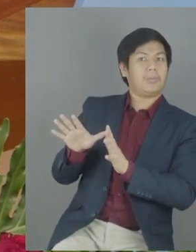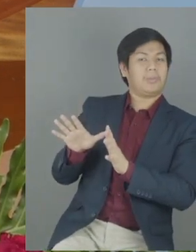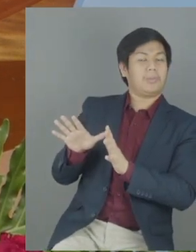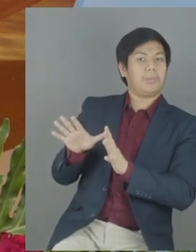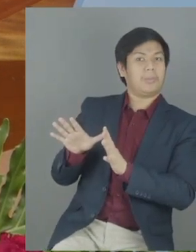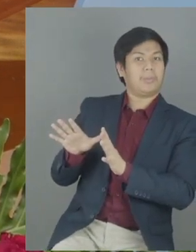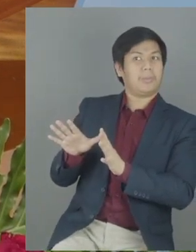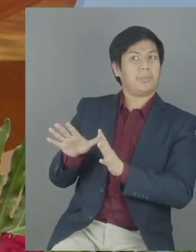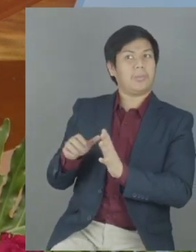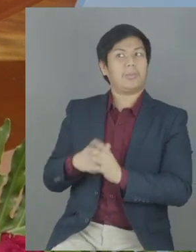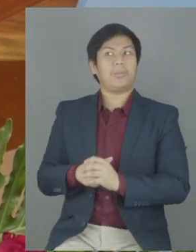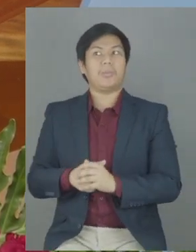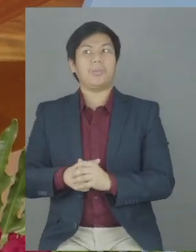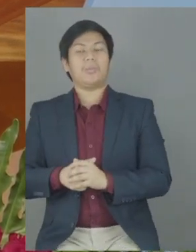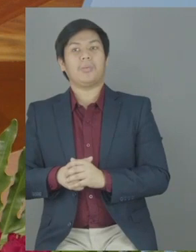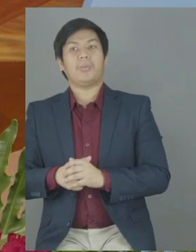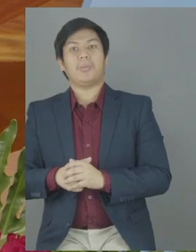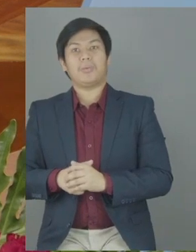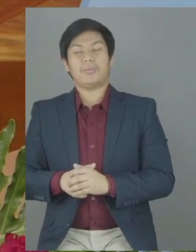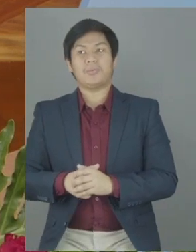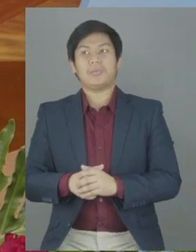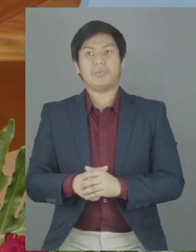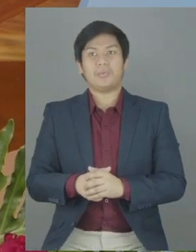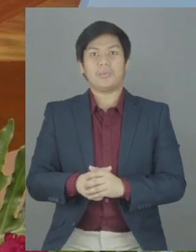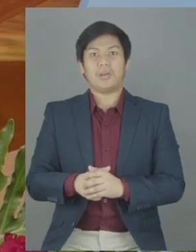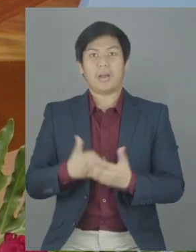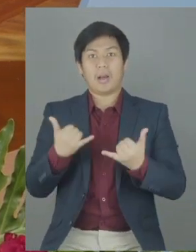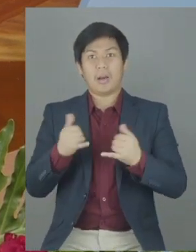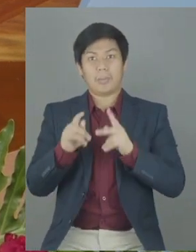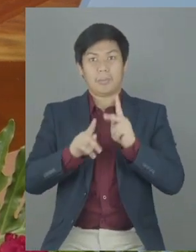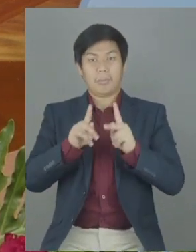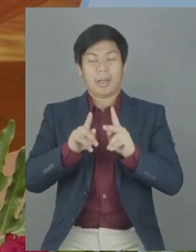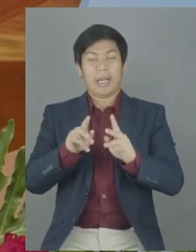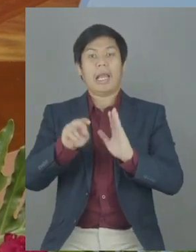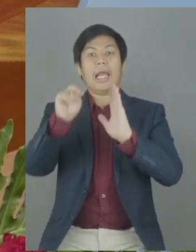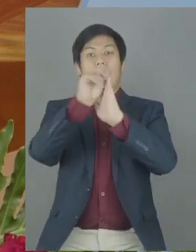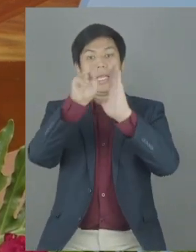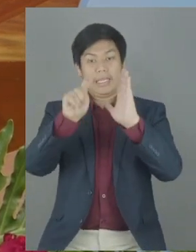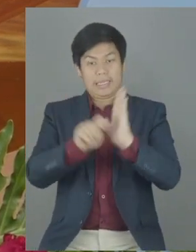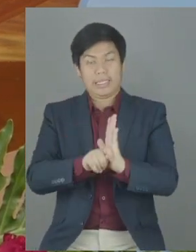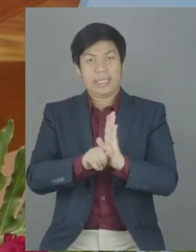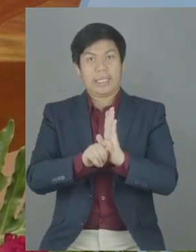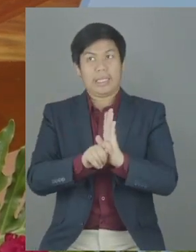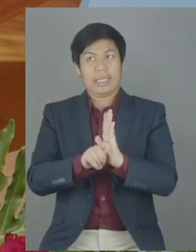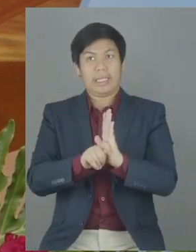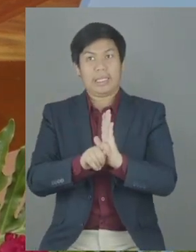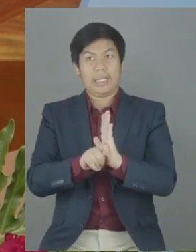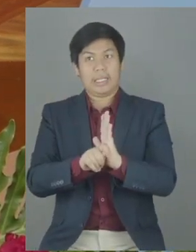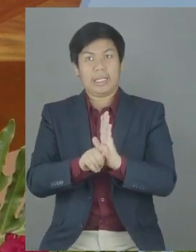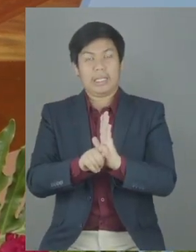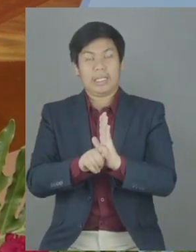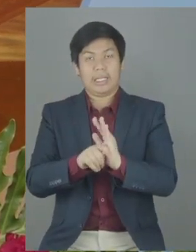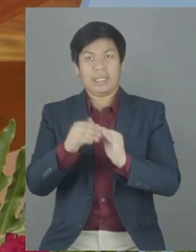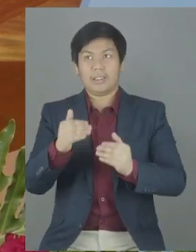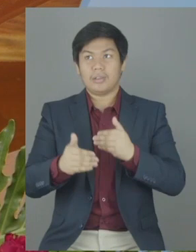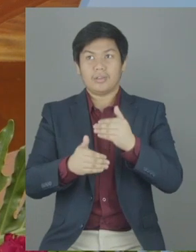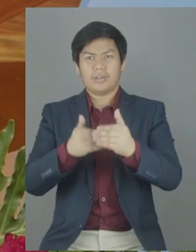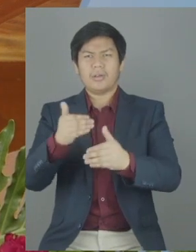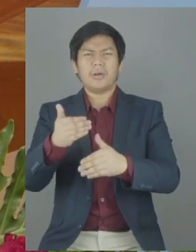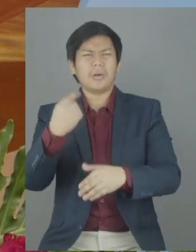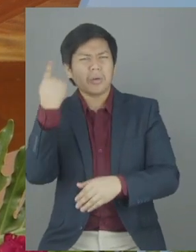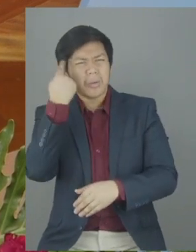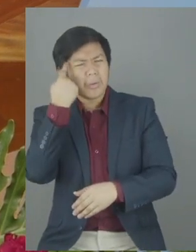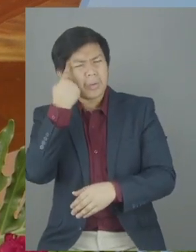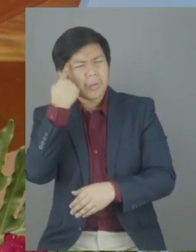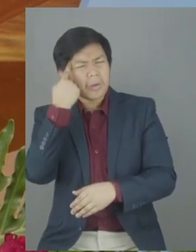And then when you zoom out your lenses to say New Testament context, you would further wonder